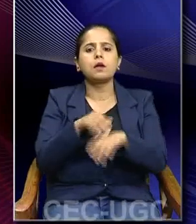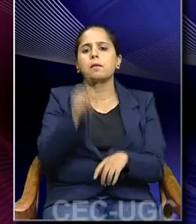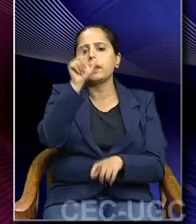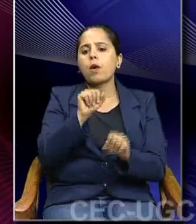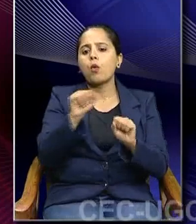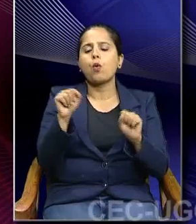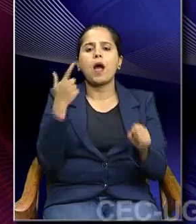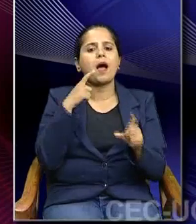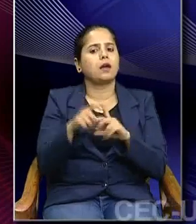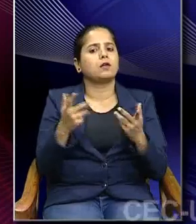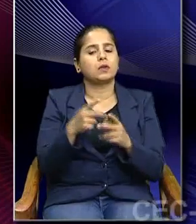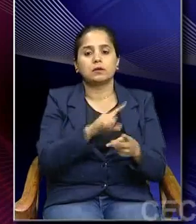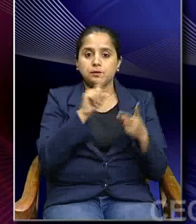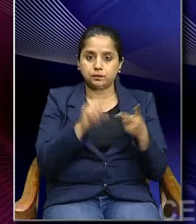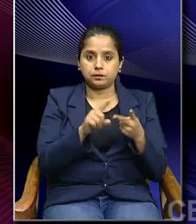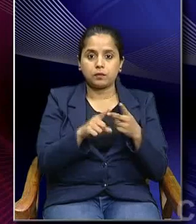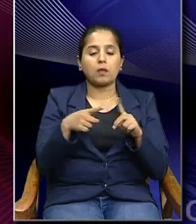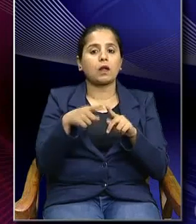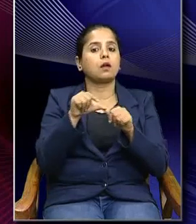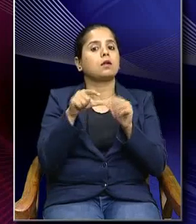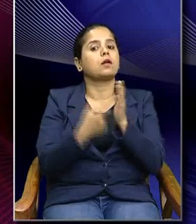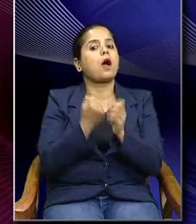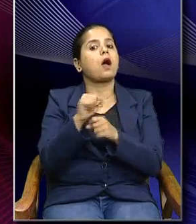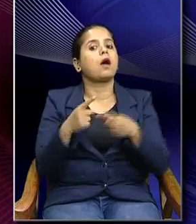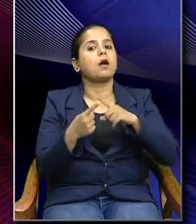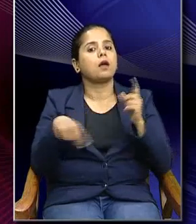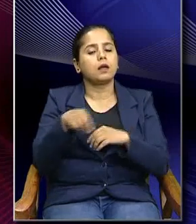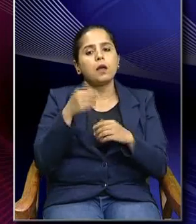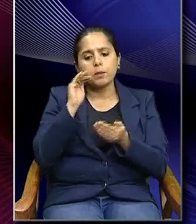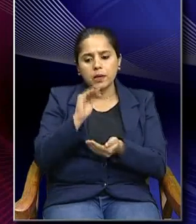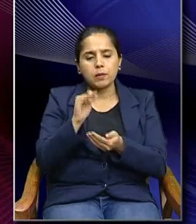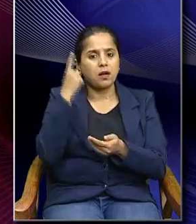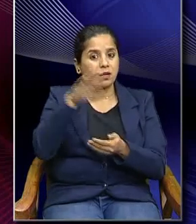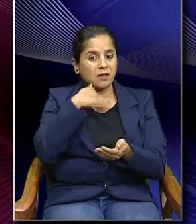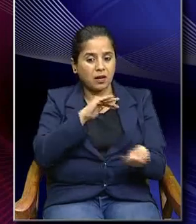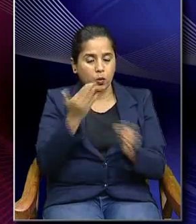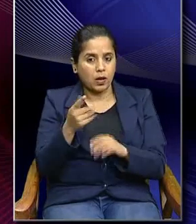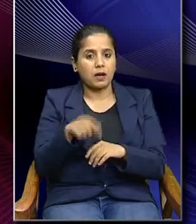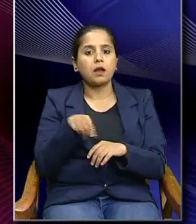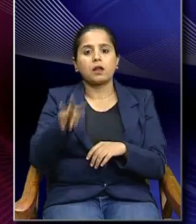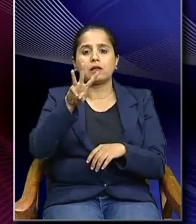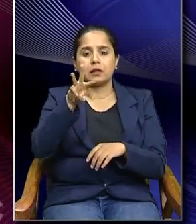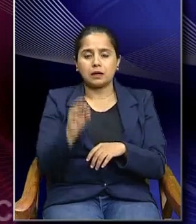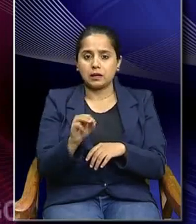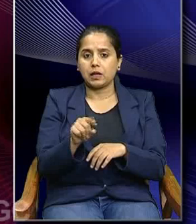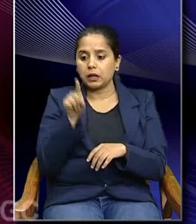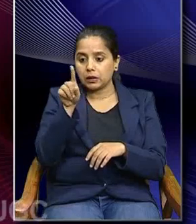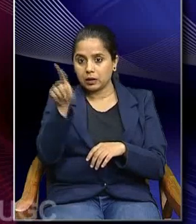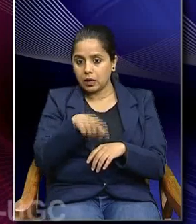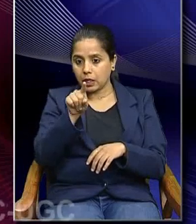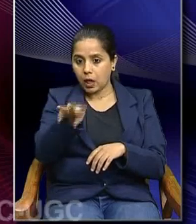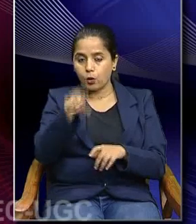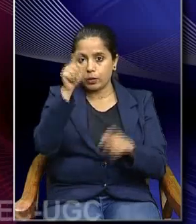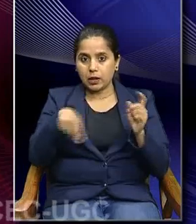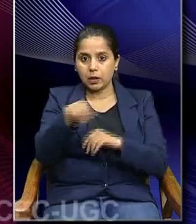individual. The second target is to reduce infant mortality rate to below 30 per thousand and